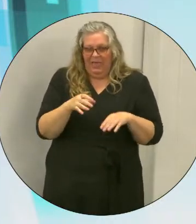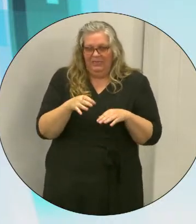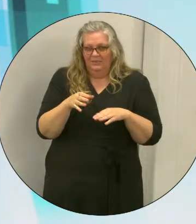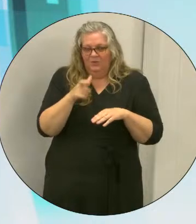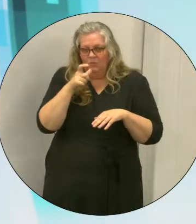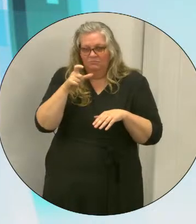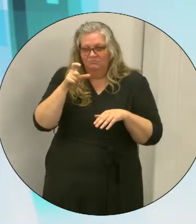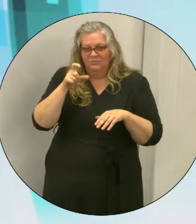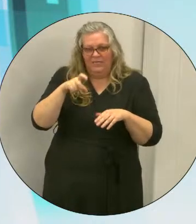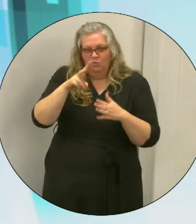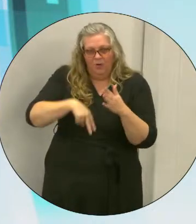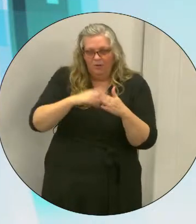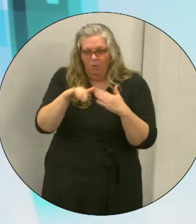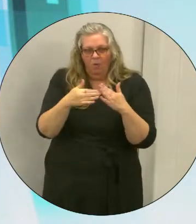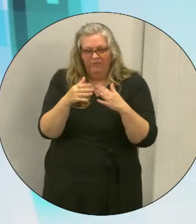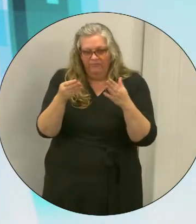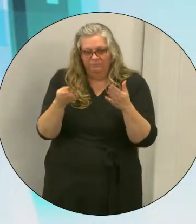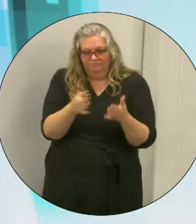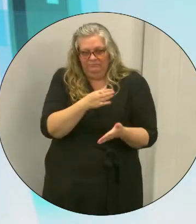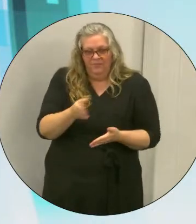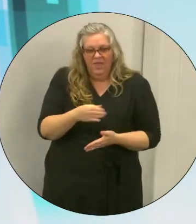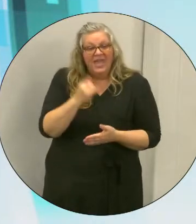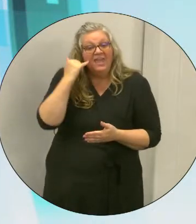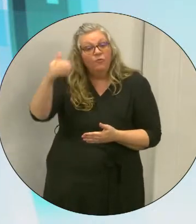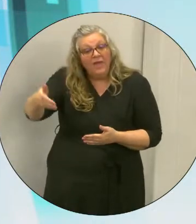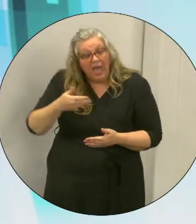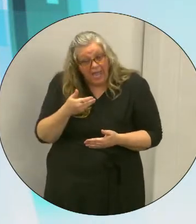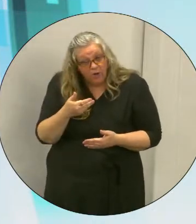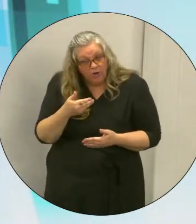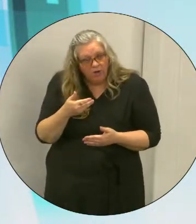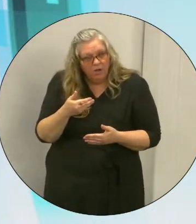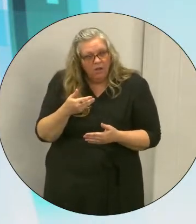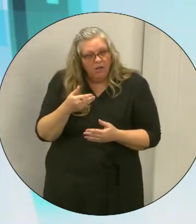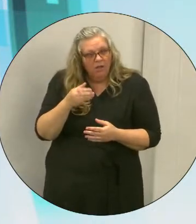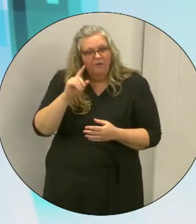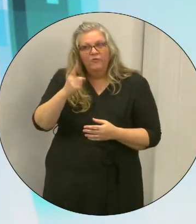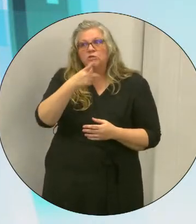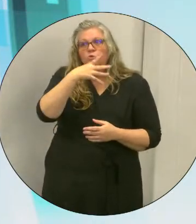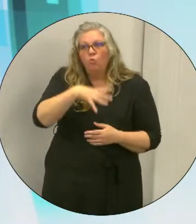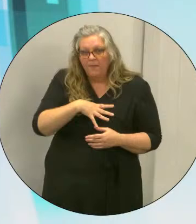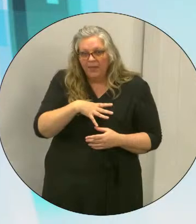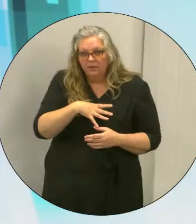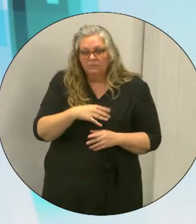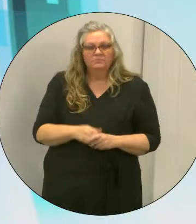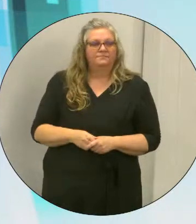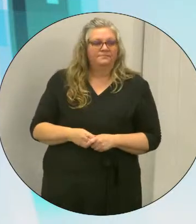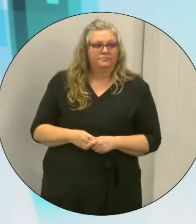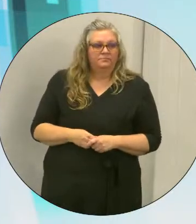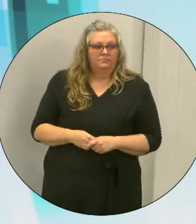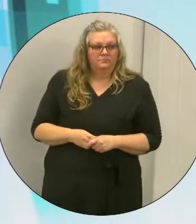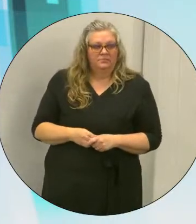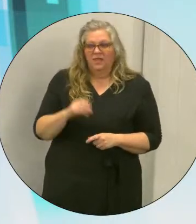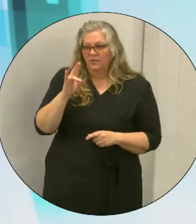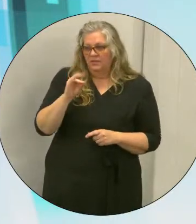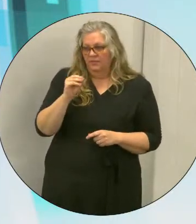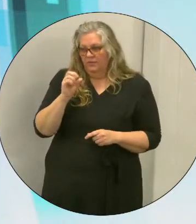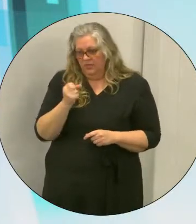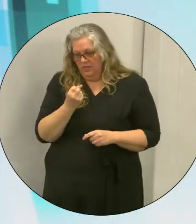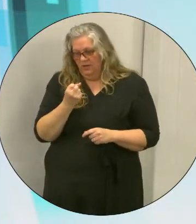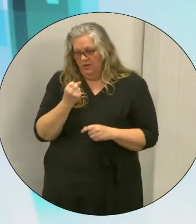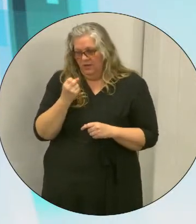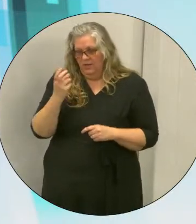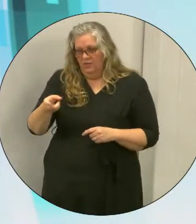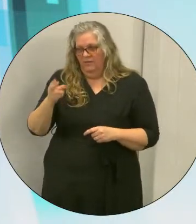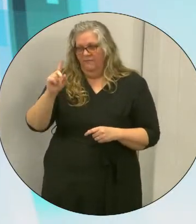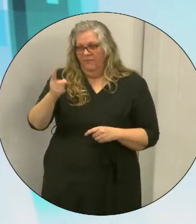time, but if we hire Joan Ebert, she'll be the first woman in the 70-year history, the first